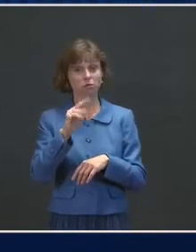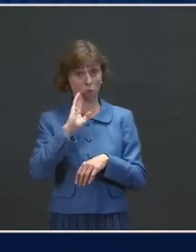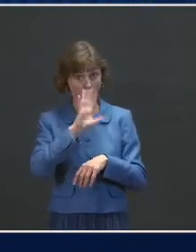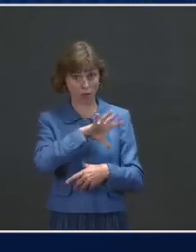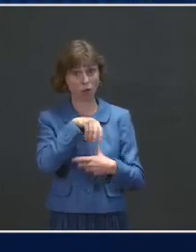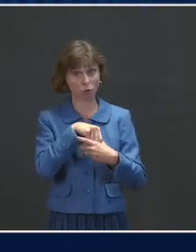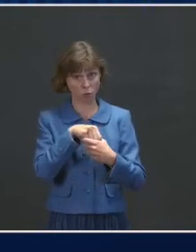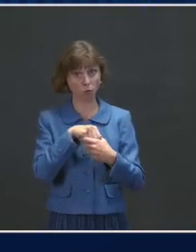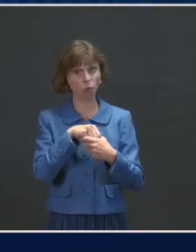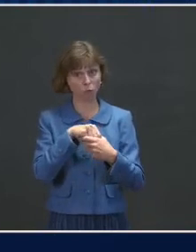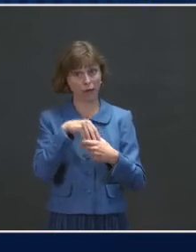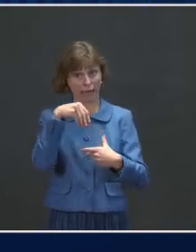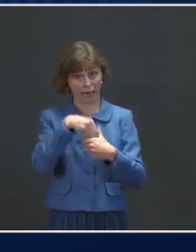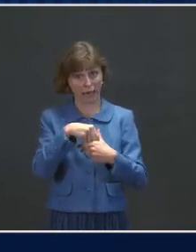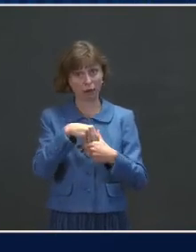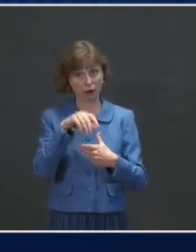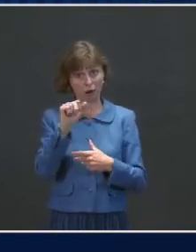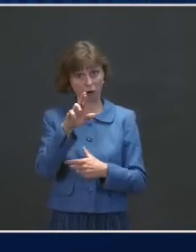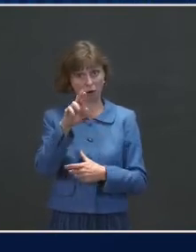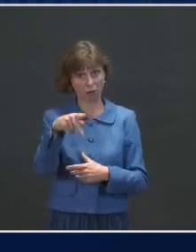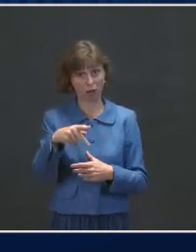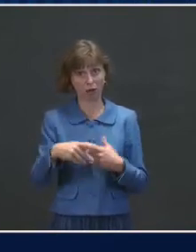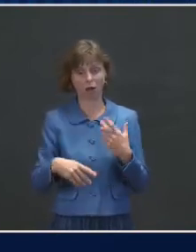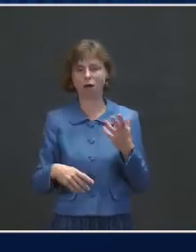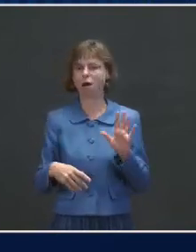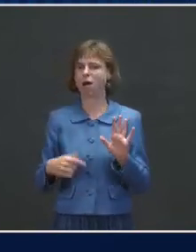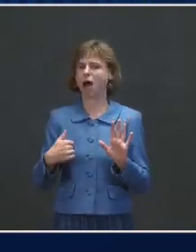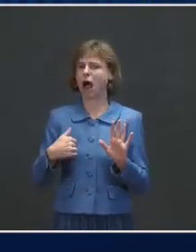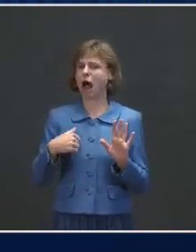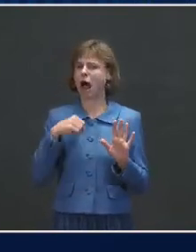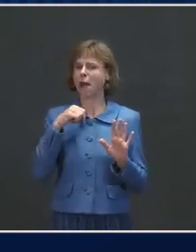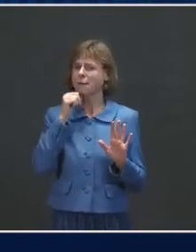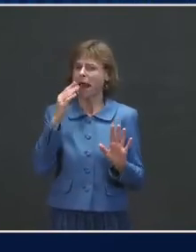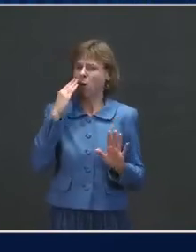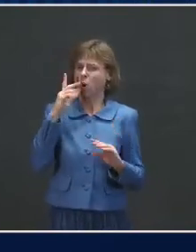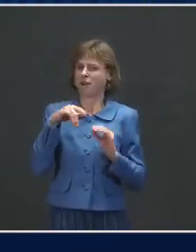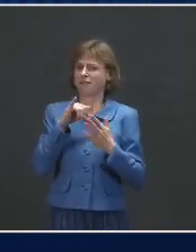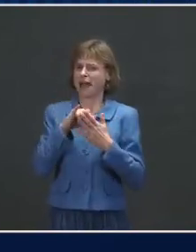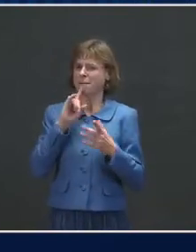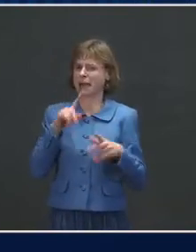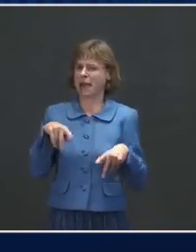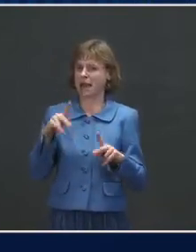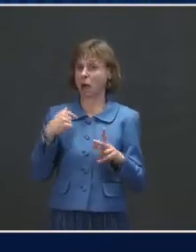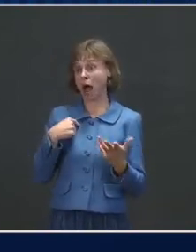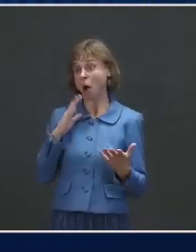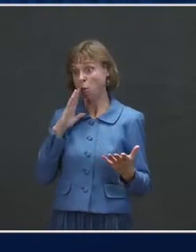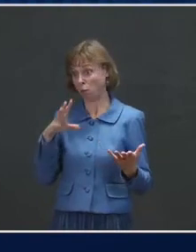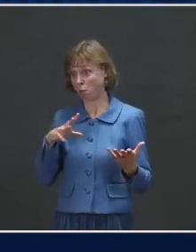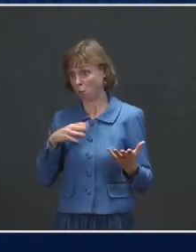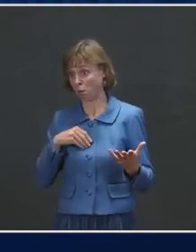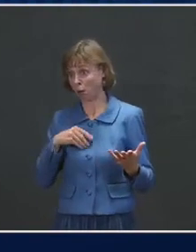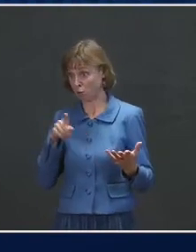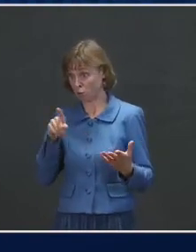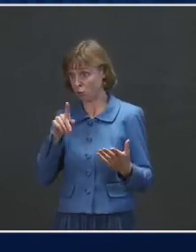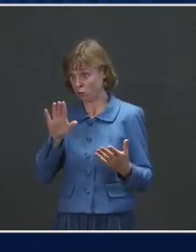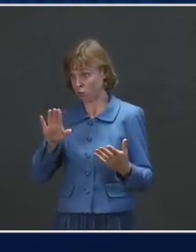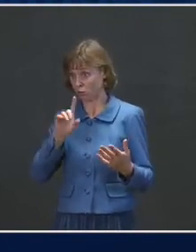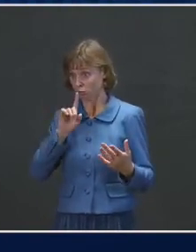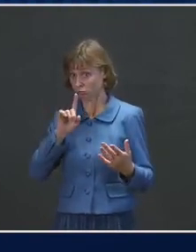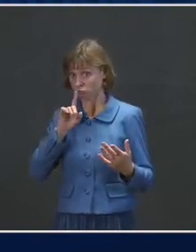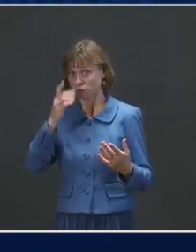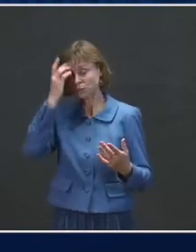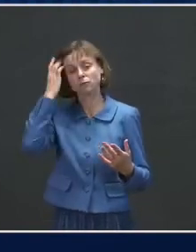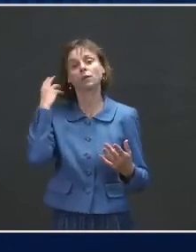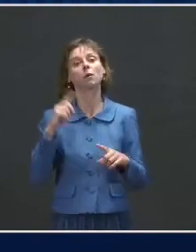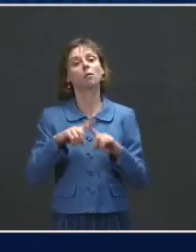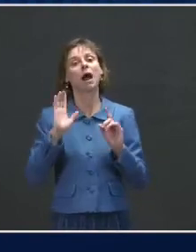this package? Well, I'm not aware of that being allowed. I'd certainly take you at your word. I think our view is that the